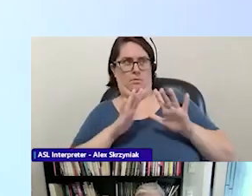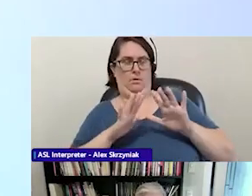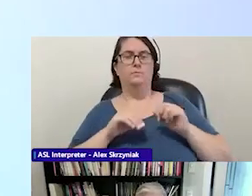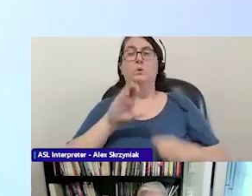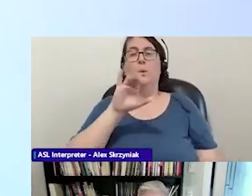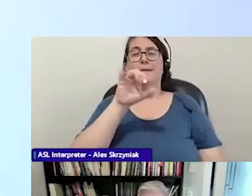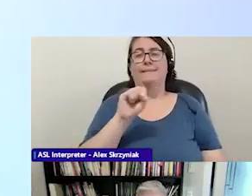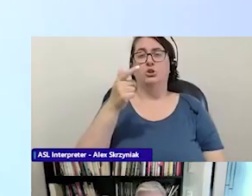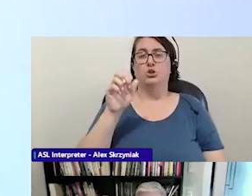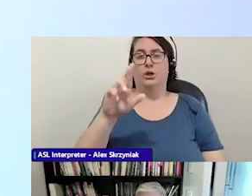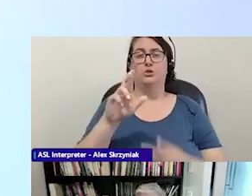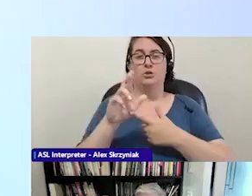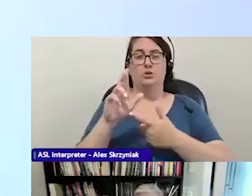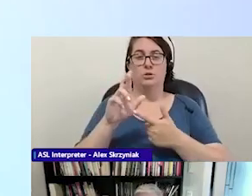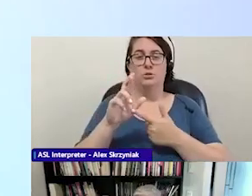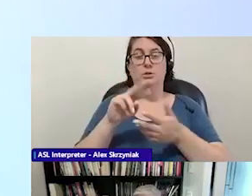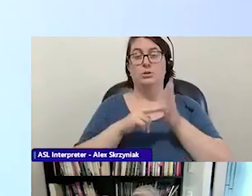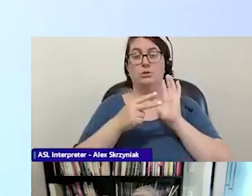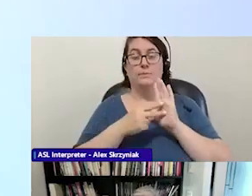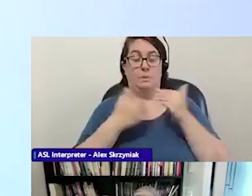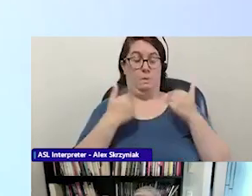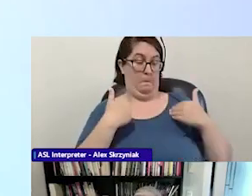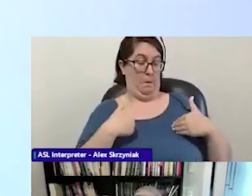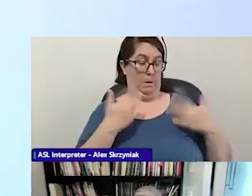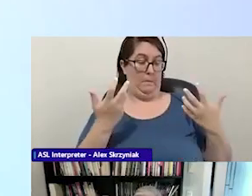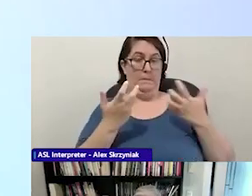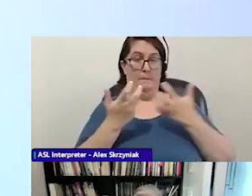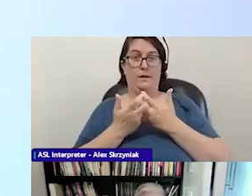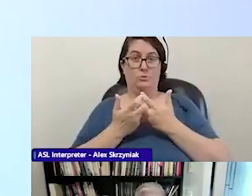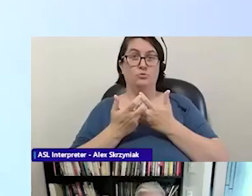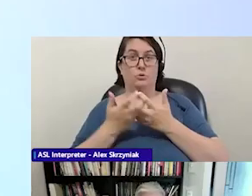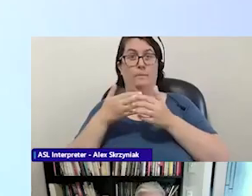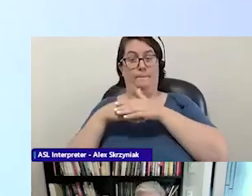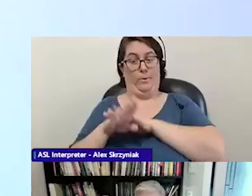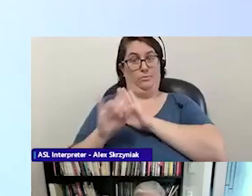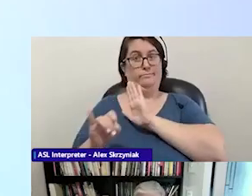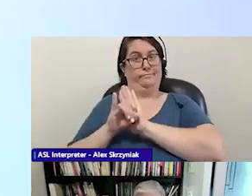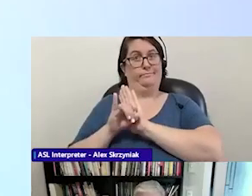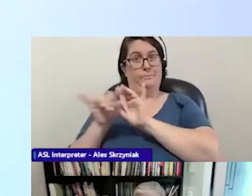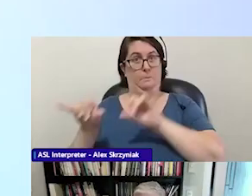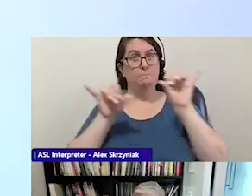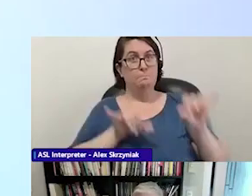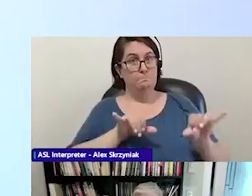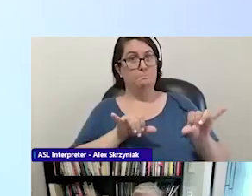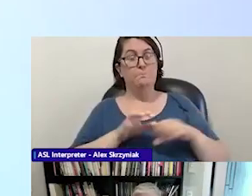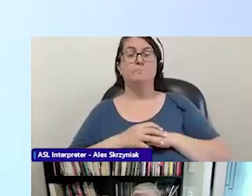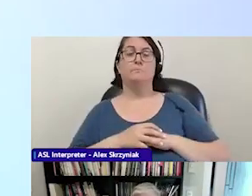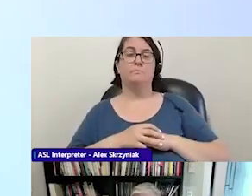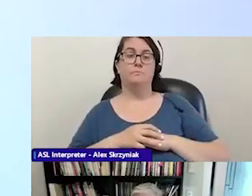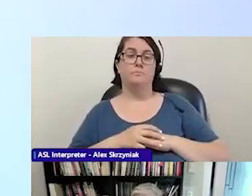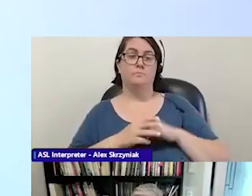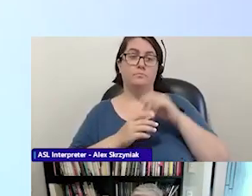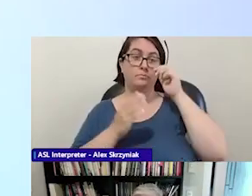Cisgender simply means that your body matches the gender identity you were assigned at birth.